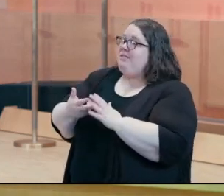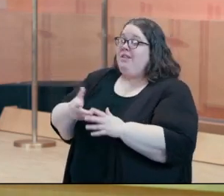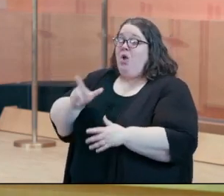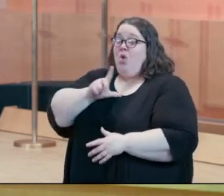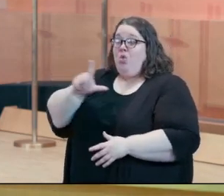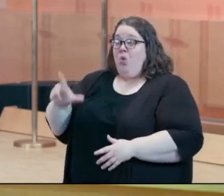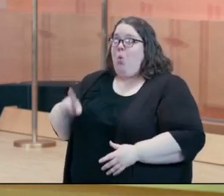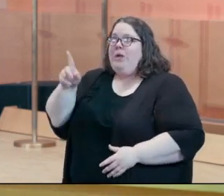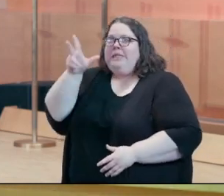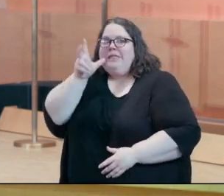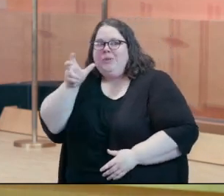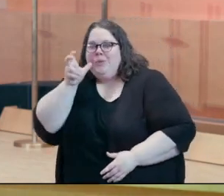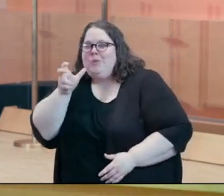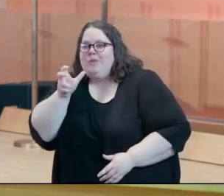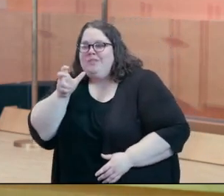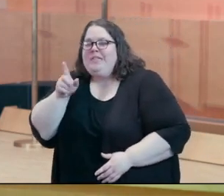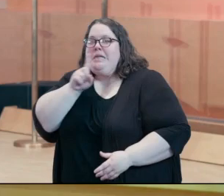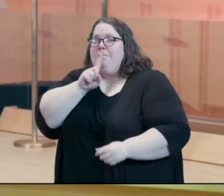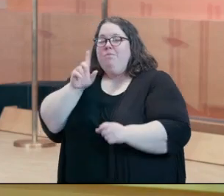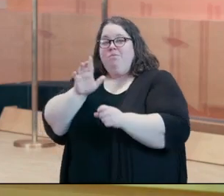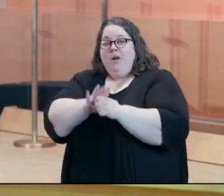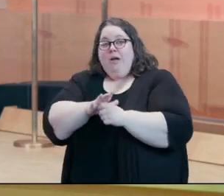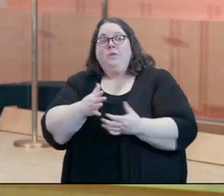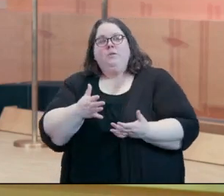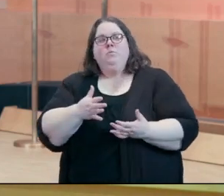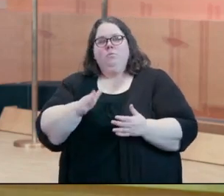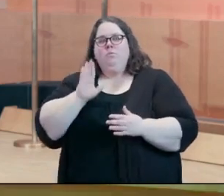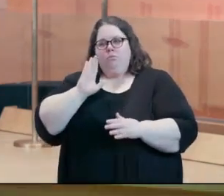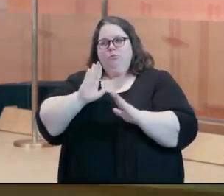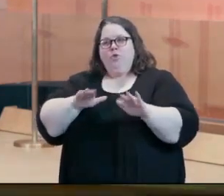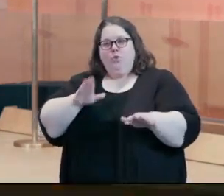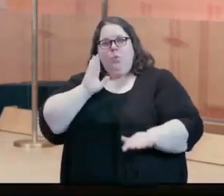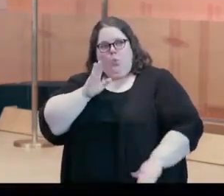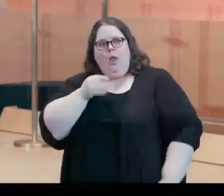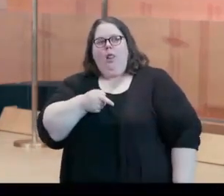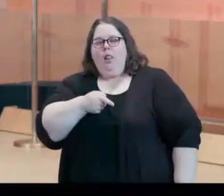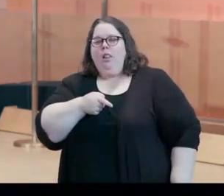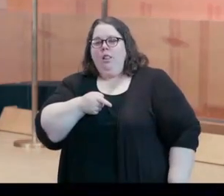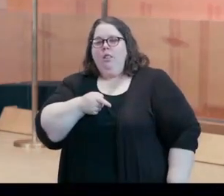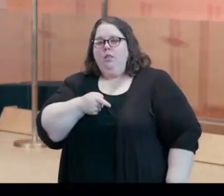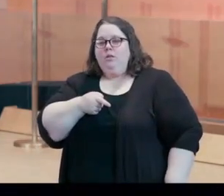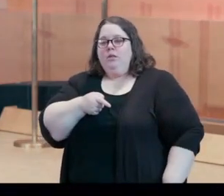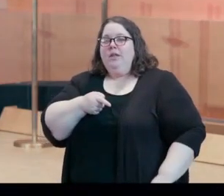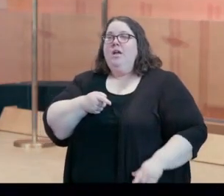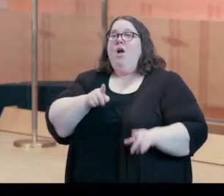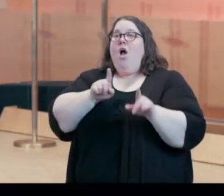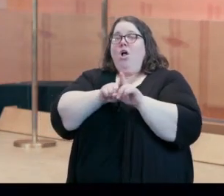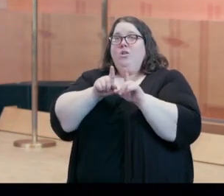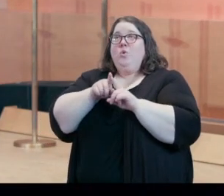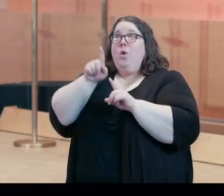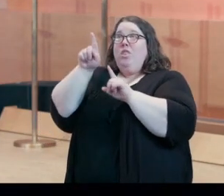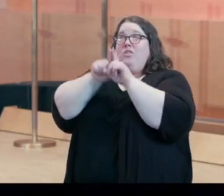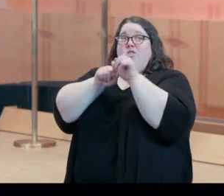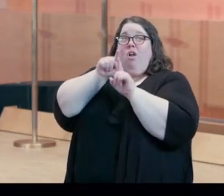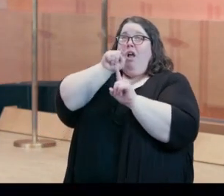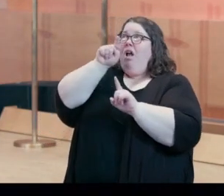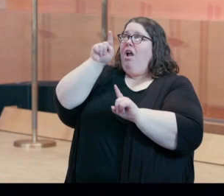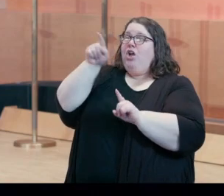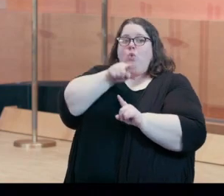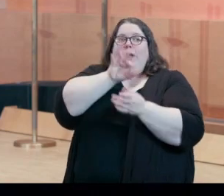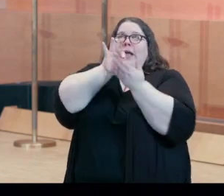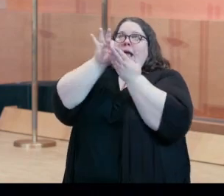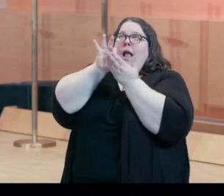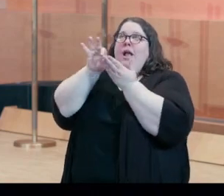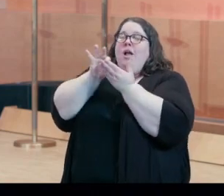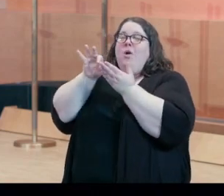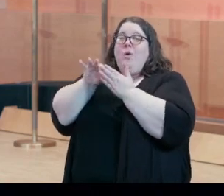does he promise him a descendant, but he takes it far greater. He says to him, "Look up into the sky and count the stars if you can. That's